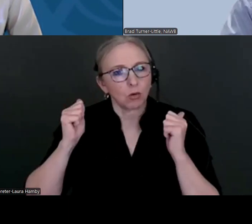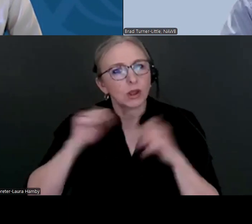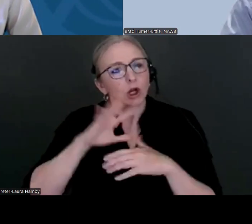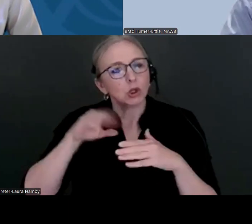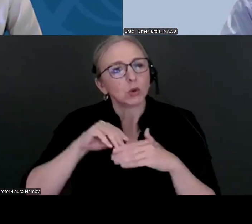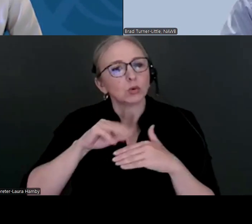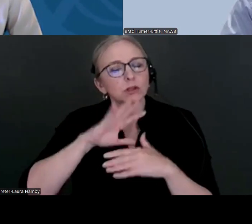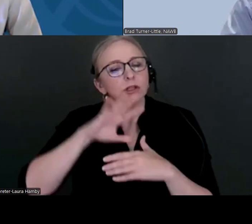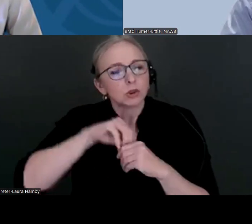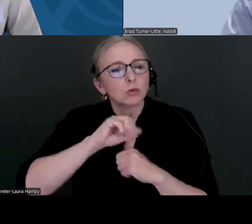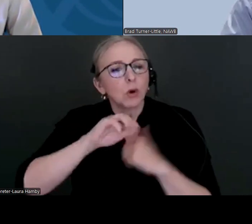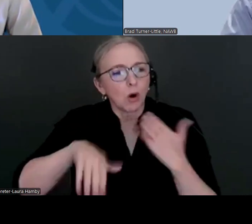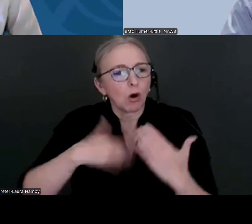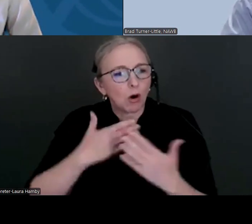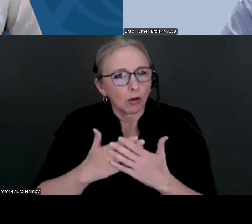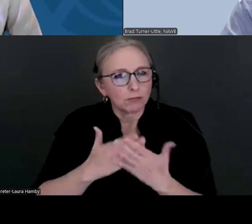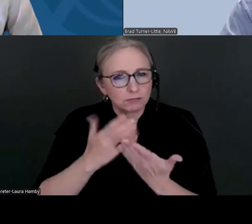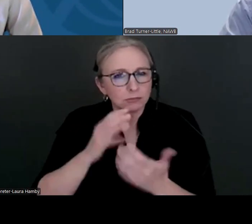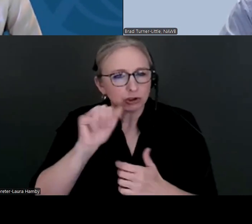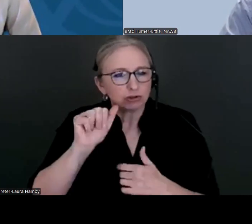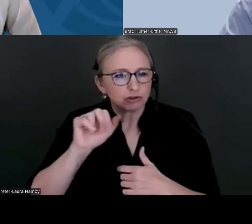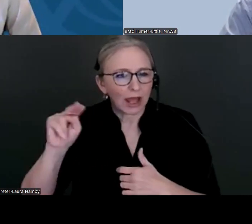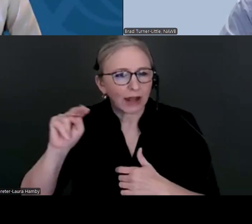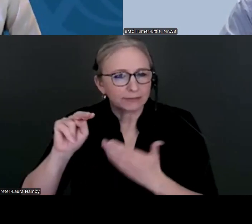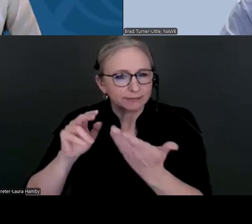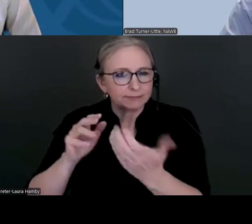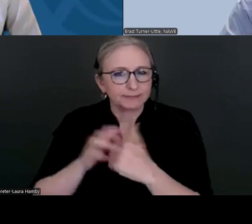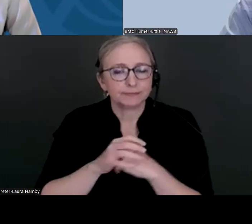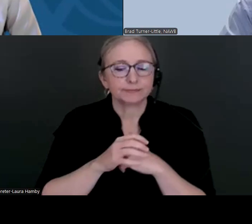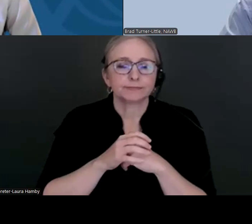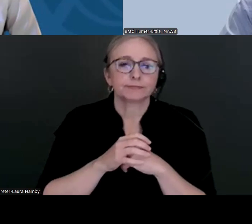come to you first for that question.